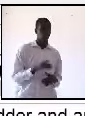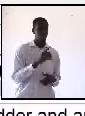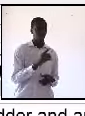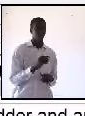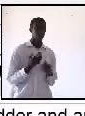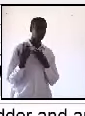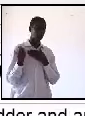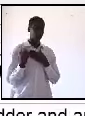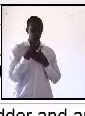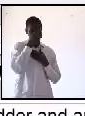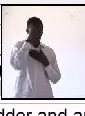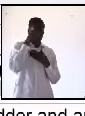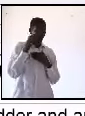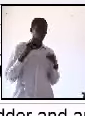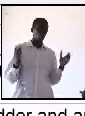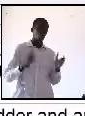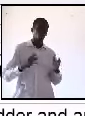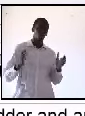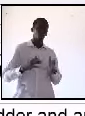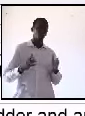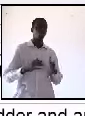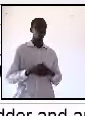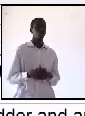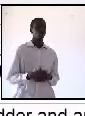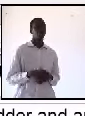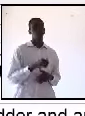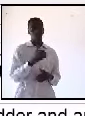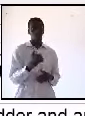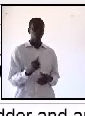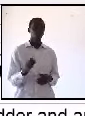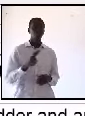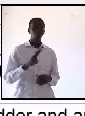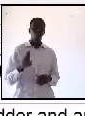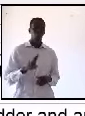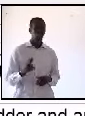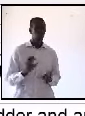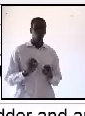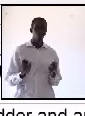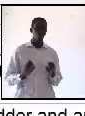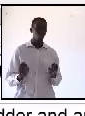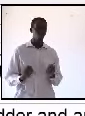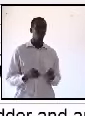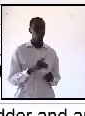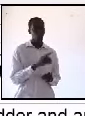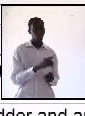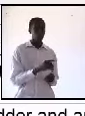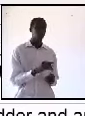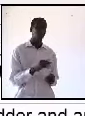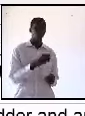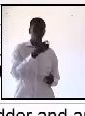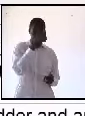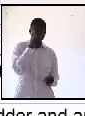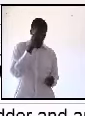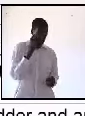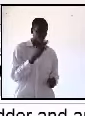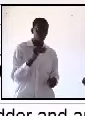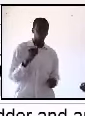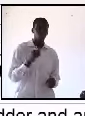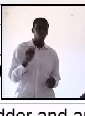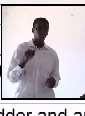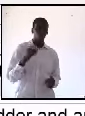some people, their sweat is as if they are just, they are like pigs. They do not have what, the sweat gland. They can